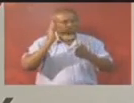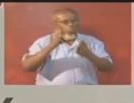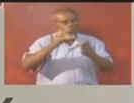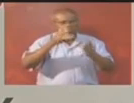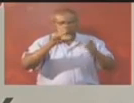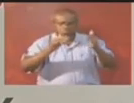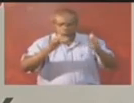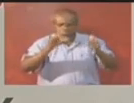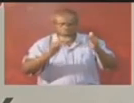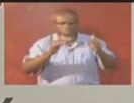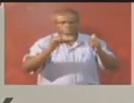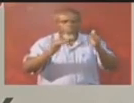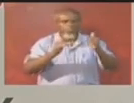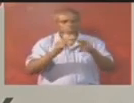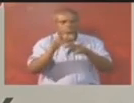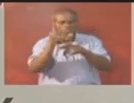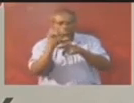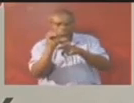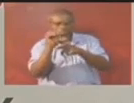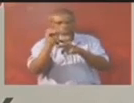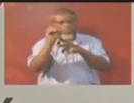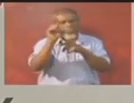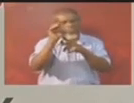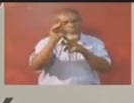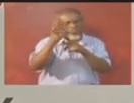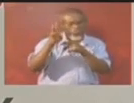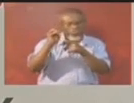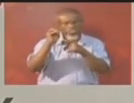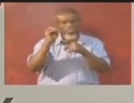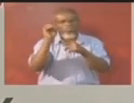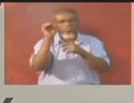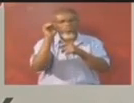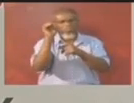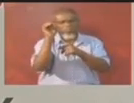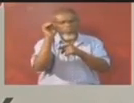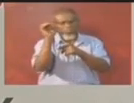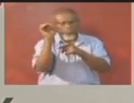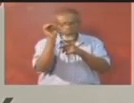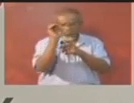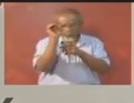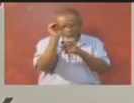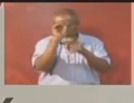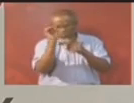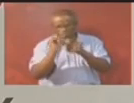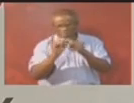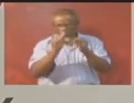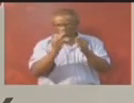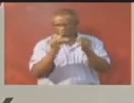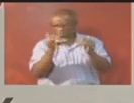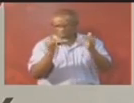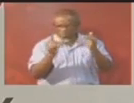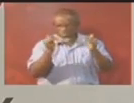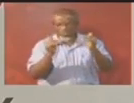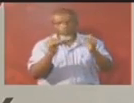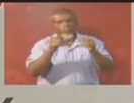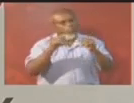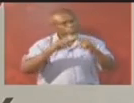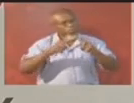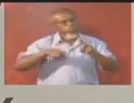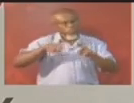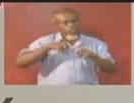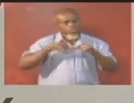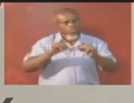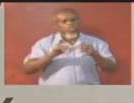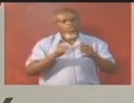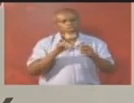to 30 range. At this point, we don't know. So we do have to continue our work in the background to do the